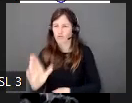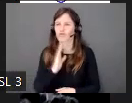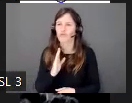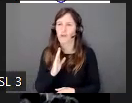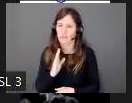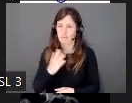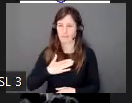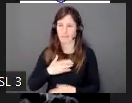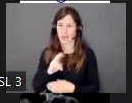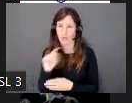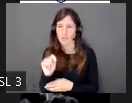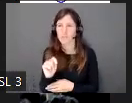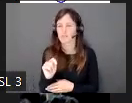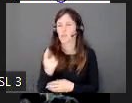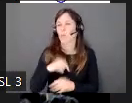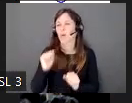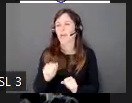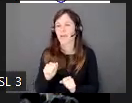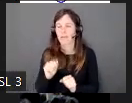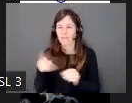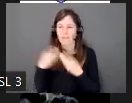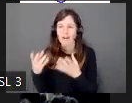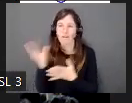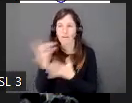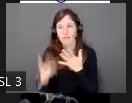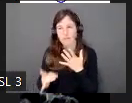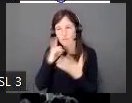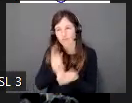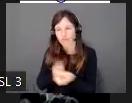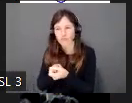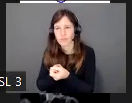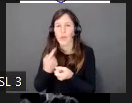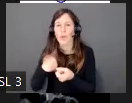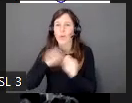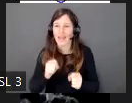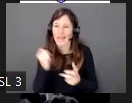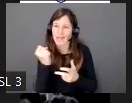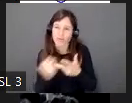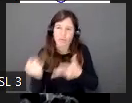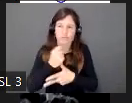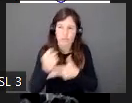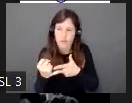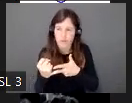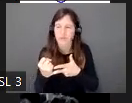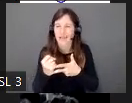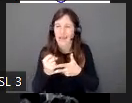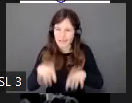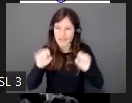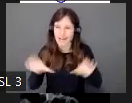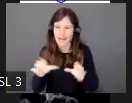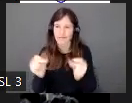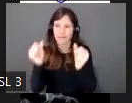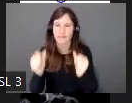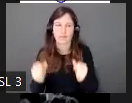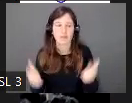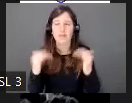program or ways that they can get information to us so we can triage it and act on it. We share education. So our